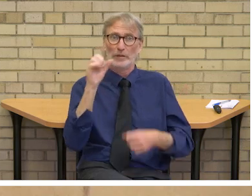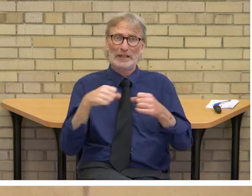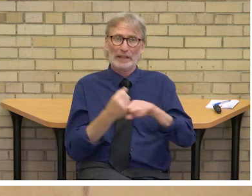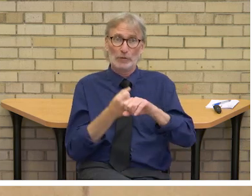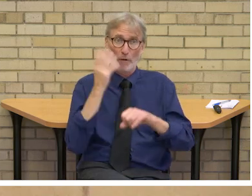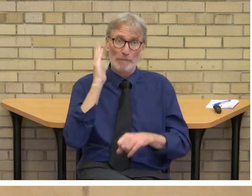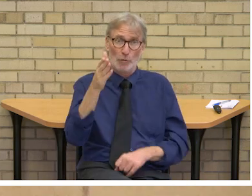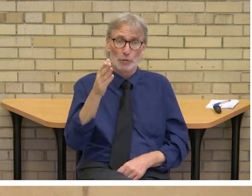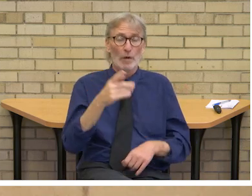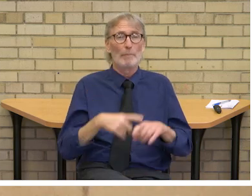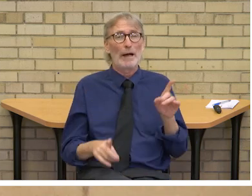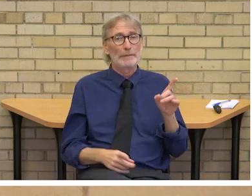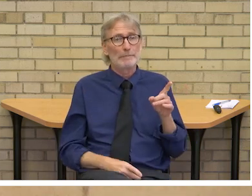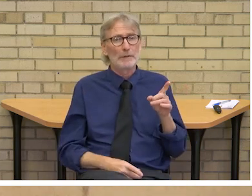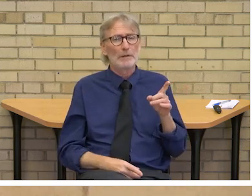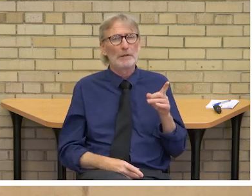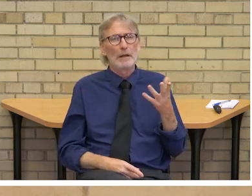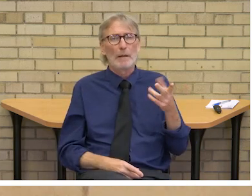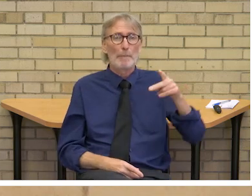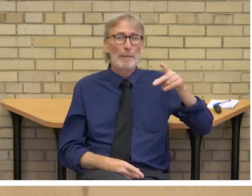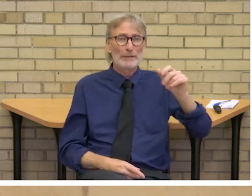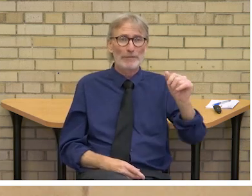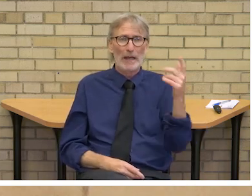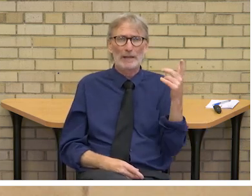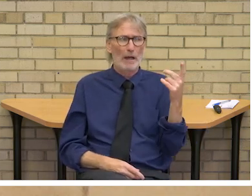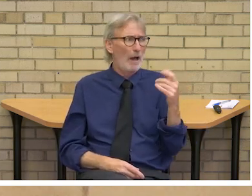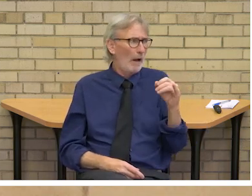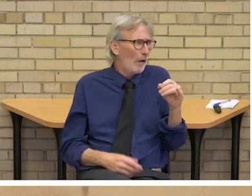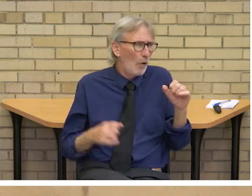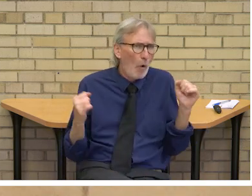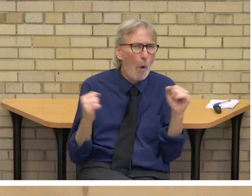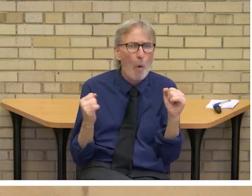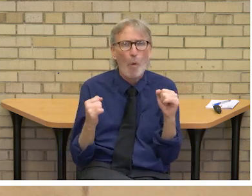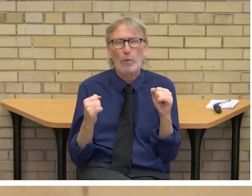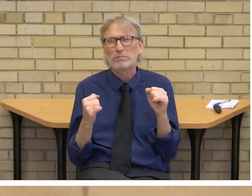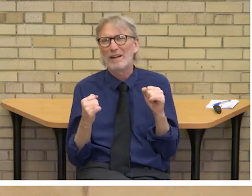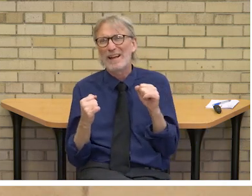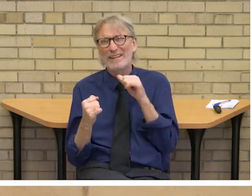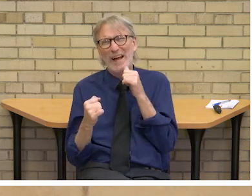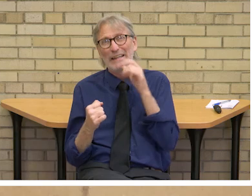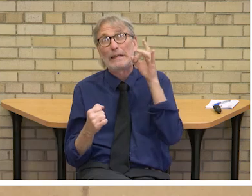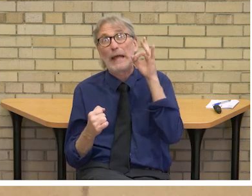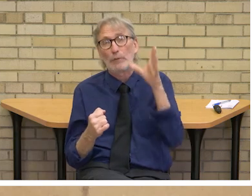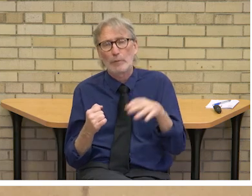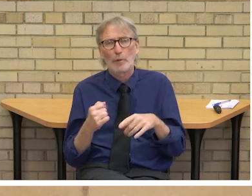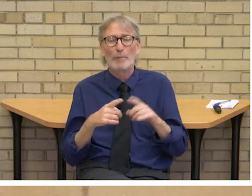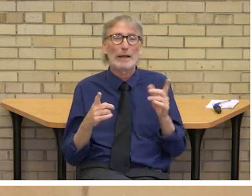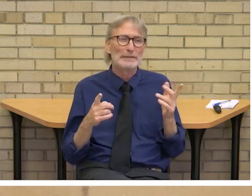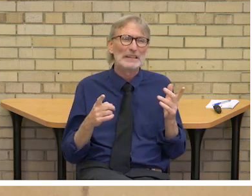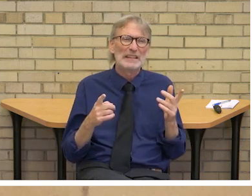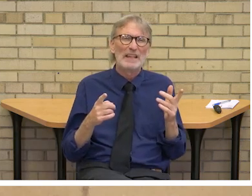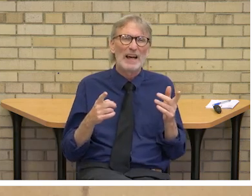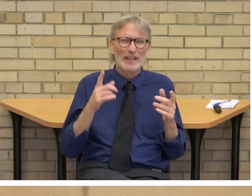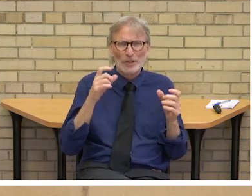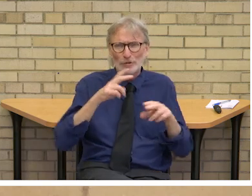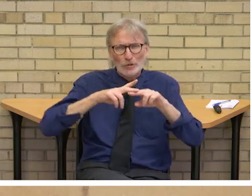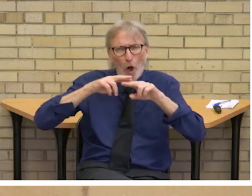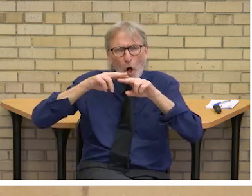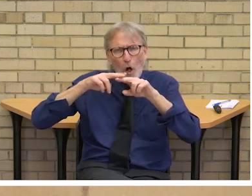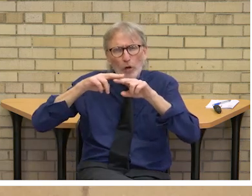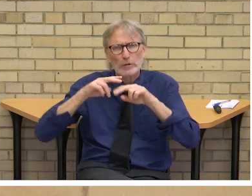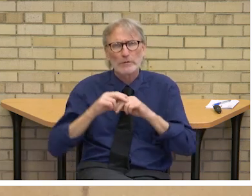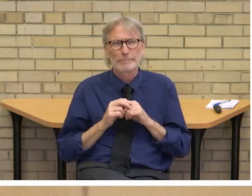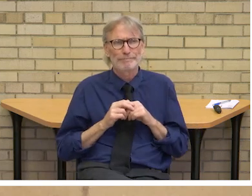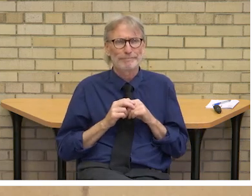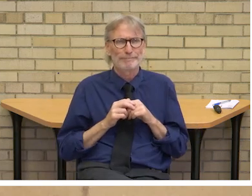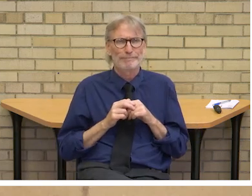realities of Pennsylvania winters, while they're not the most severe, it carries with it a lot of salt, and